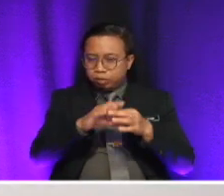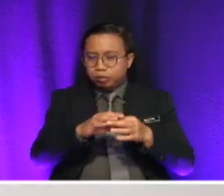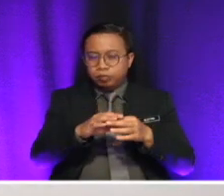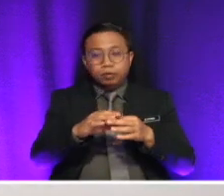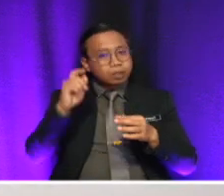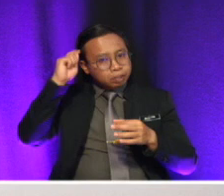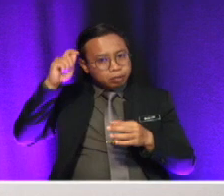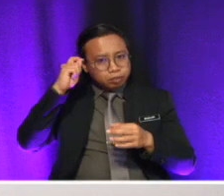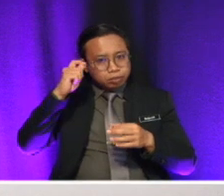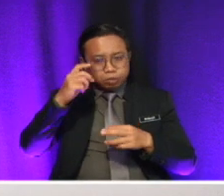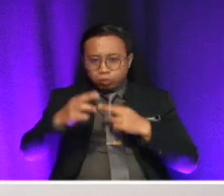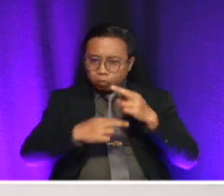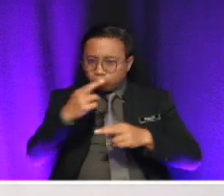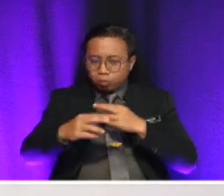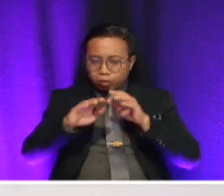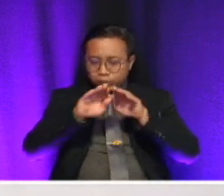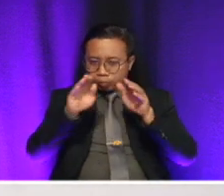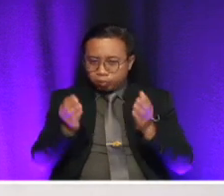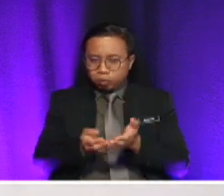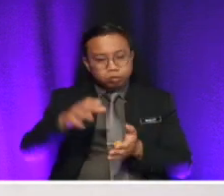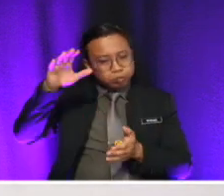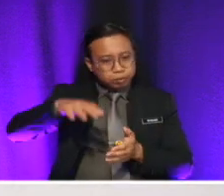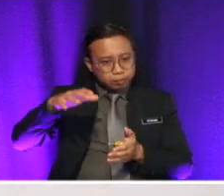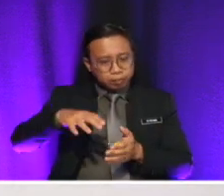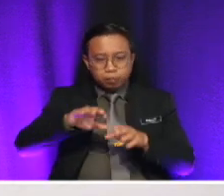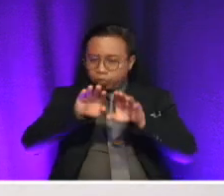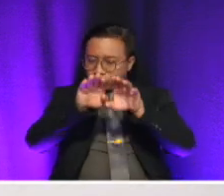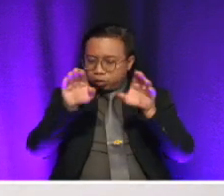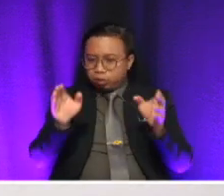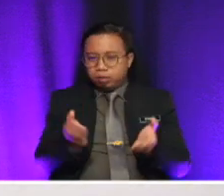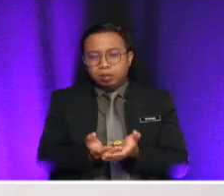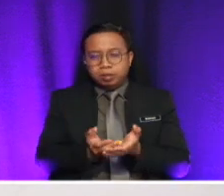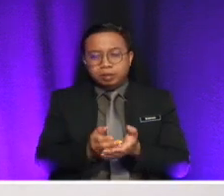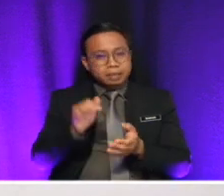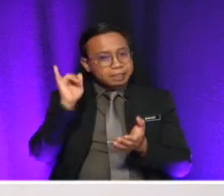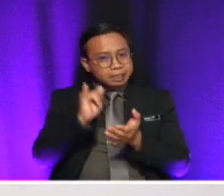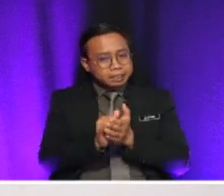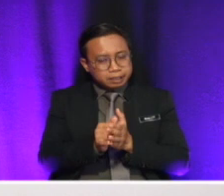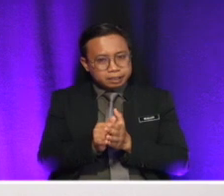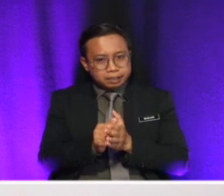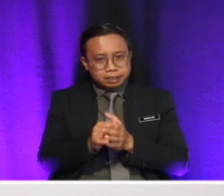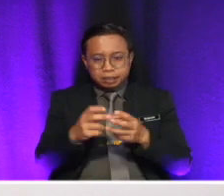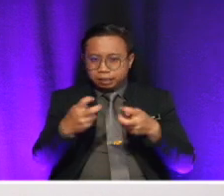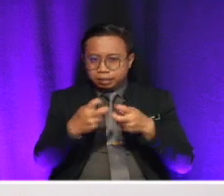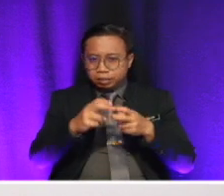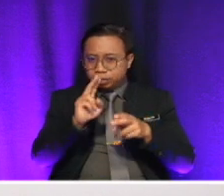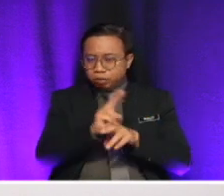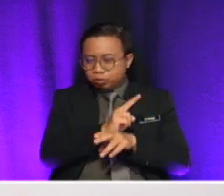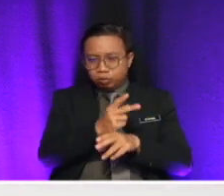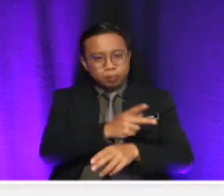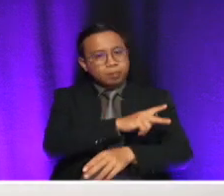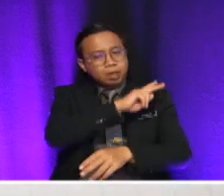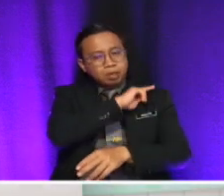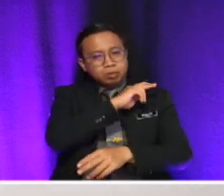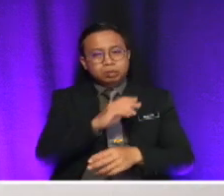roll the ball and you bounce the ball, it generates electricity, where this electricity in the ball is used as a power source. Just like